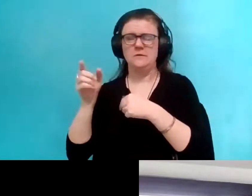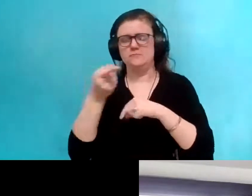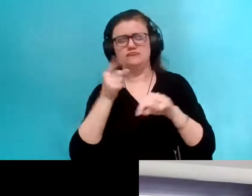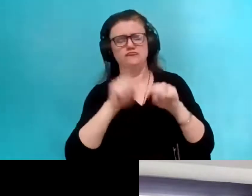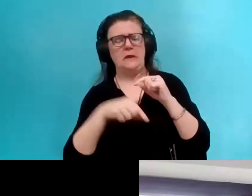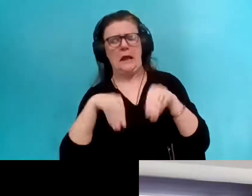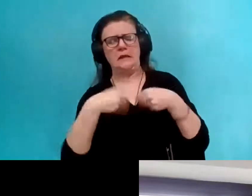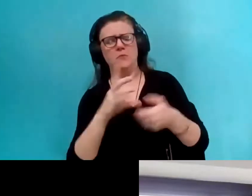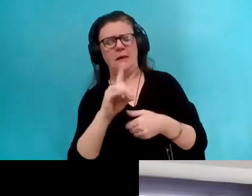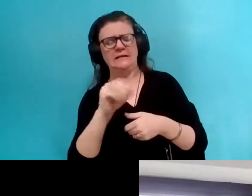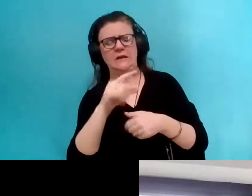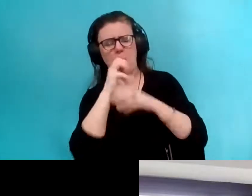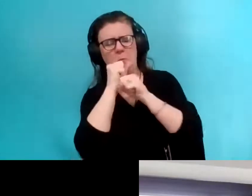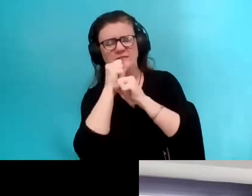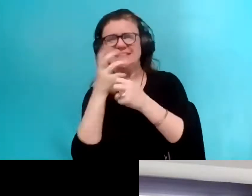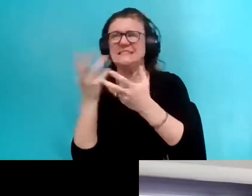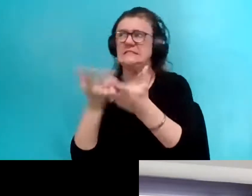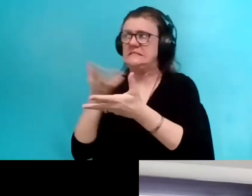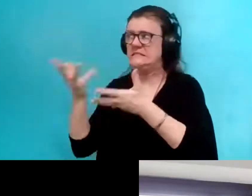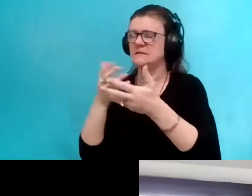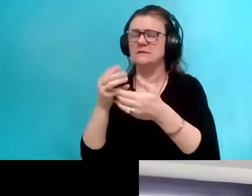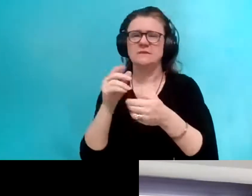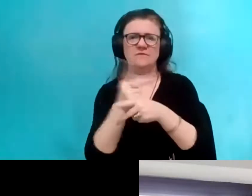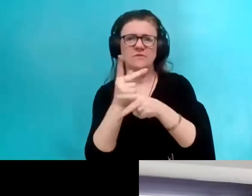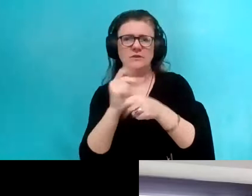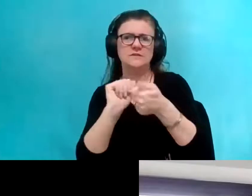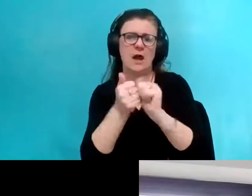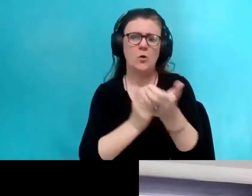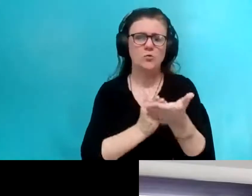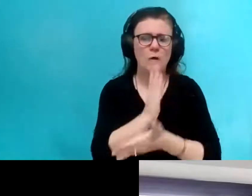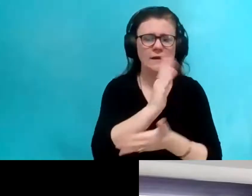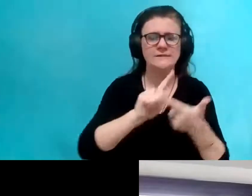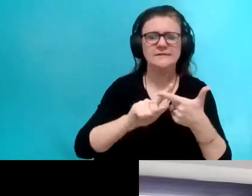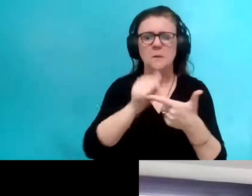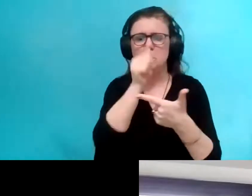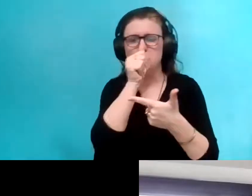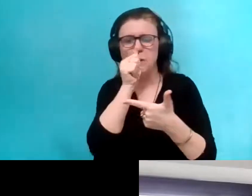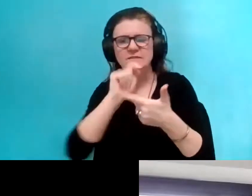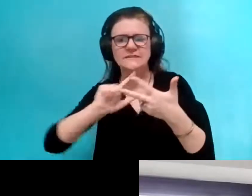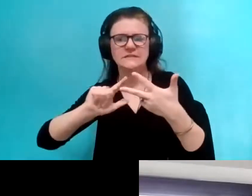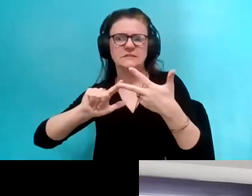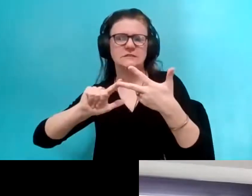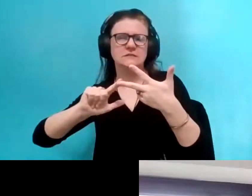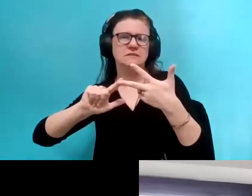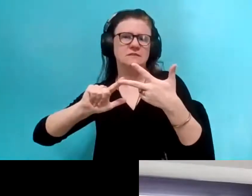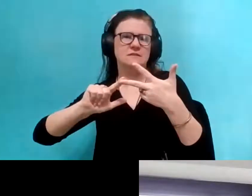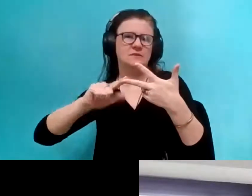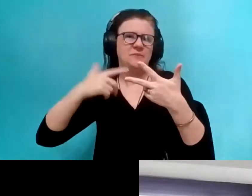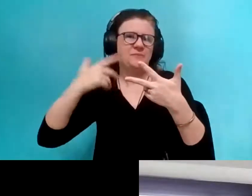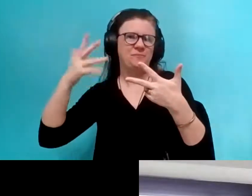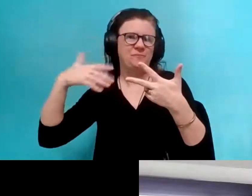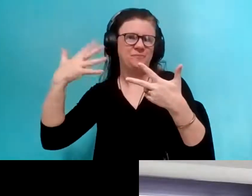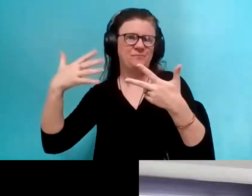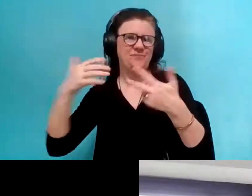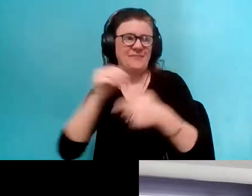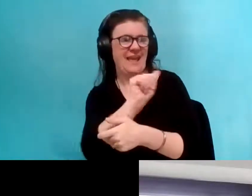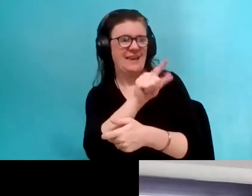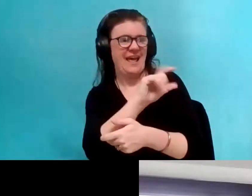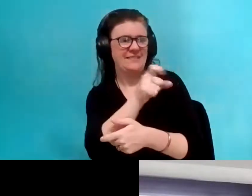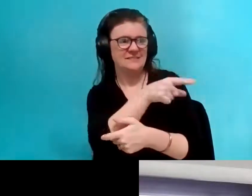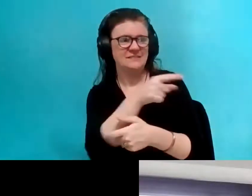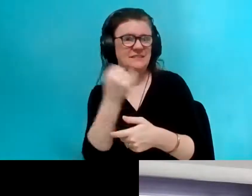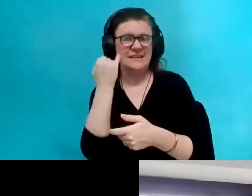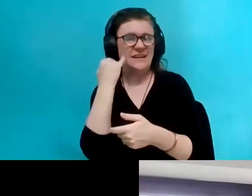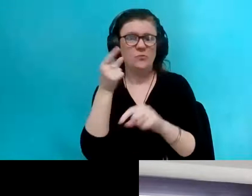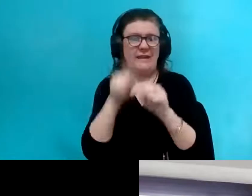in particular, looking at rights and privacy, and what Alex was saying before about when you don't